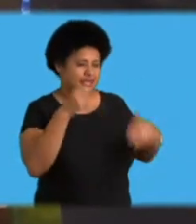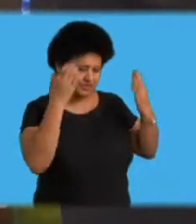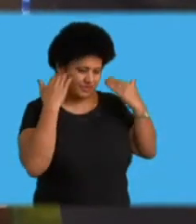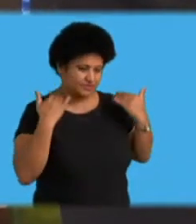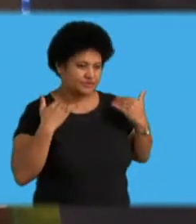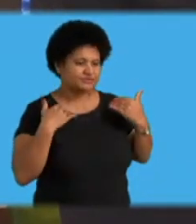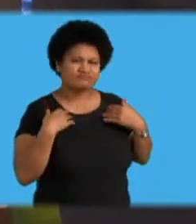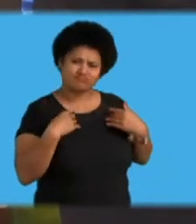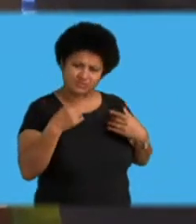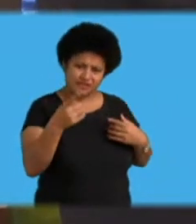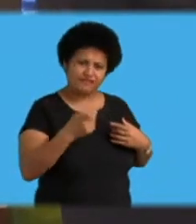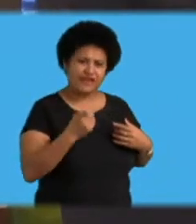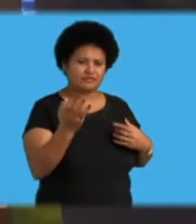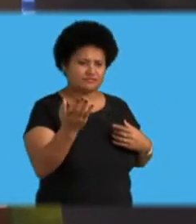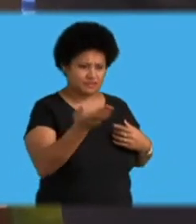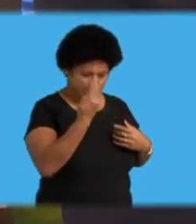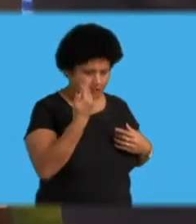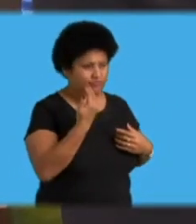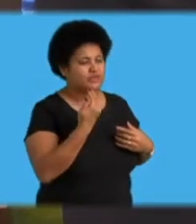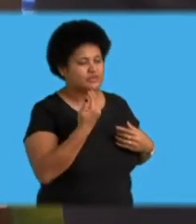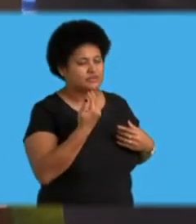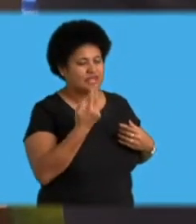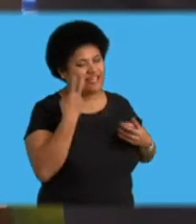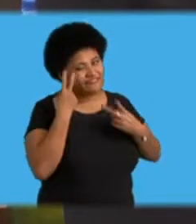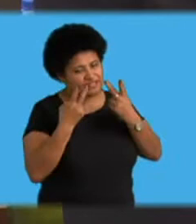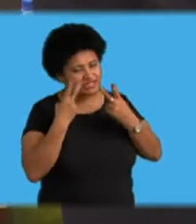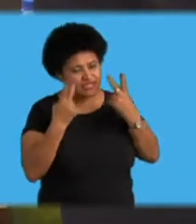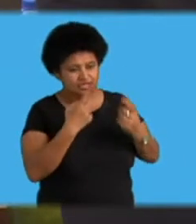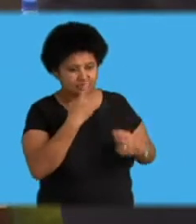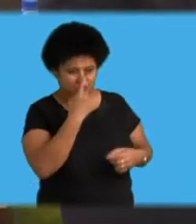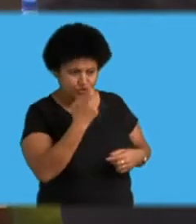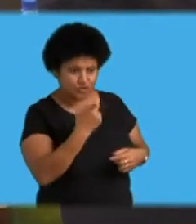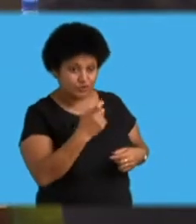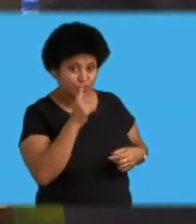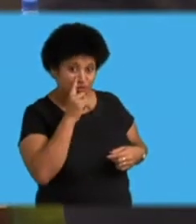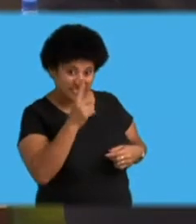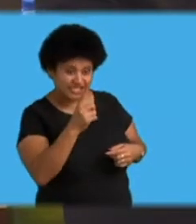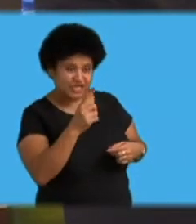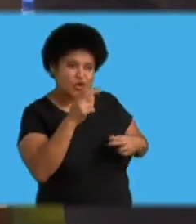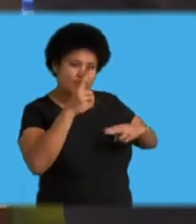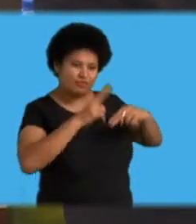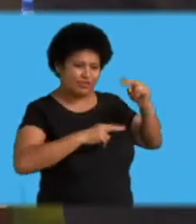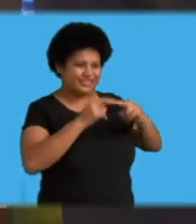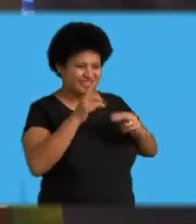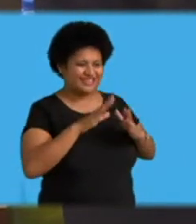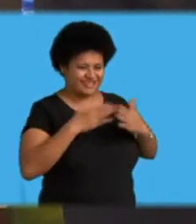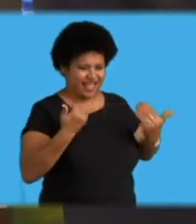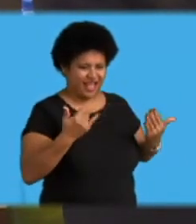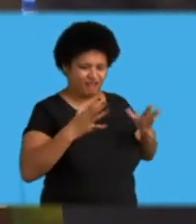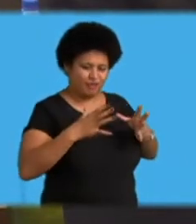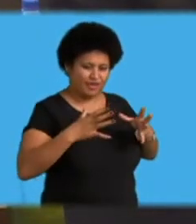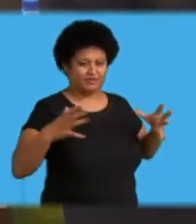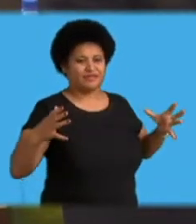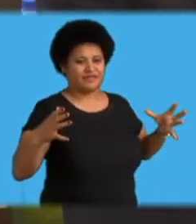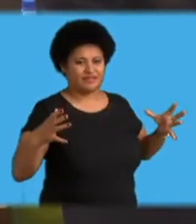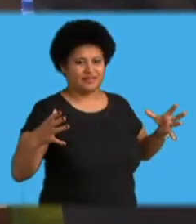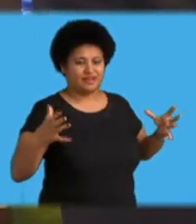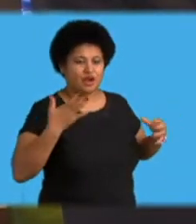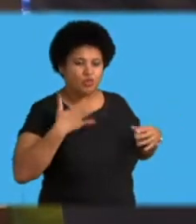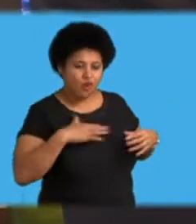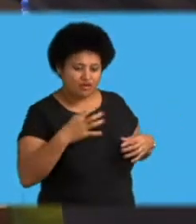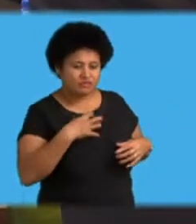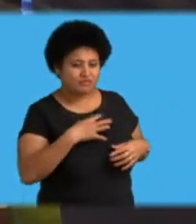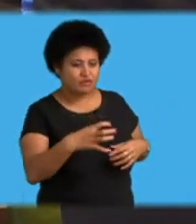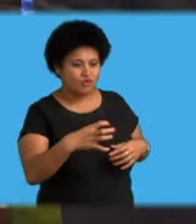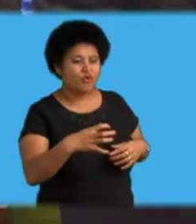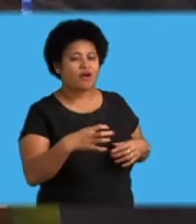the Honourable Member to visit the museum. If you would see, if you visit the museum, the construction is undergoing and we are looking at additional space